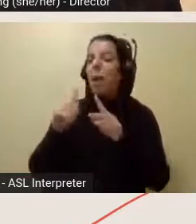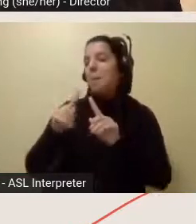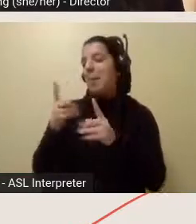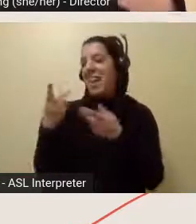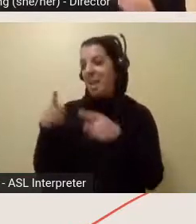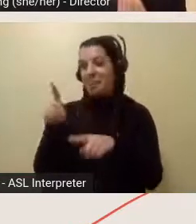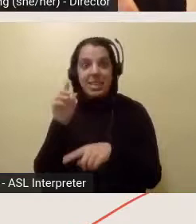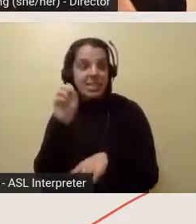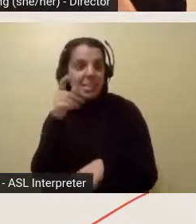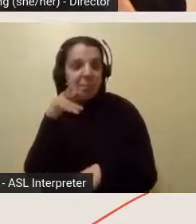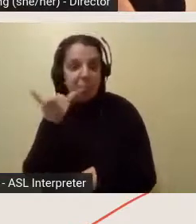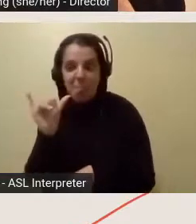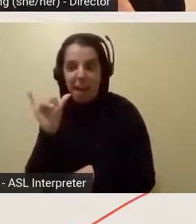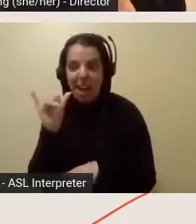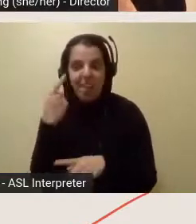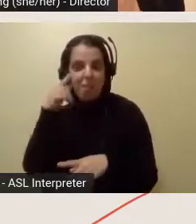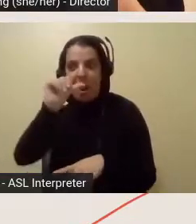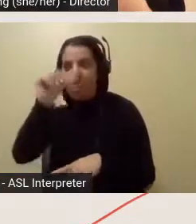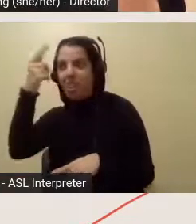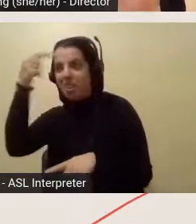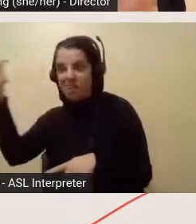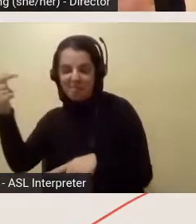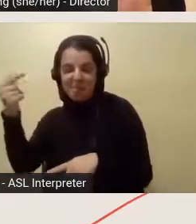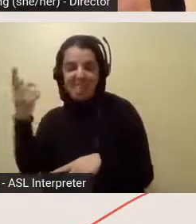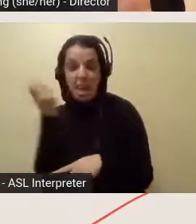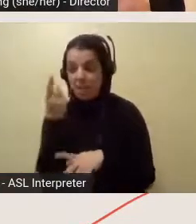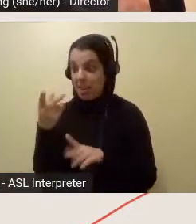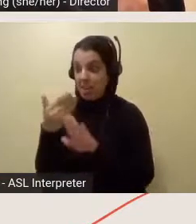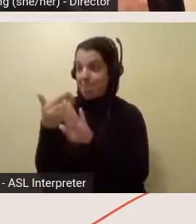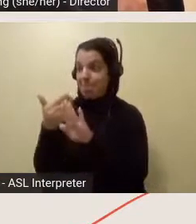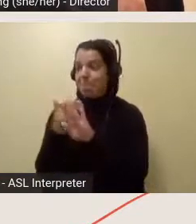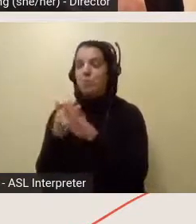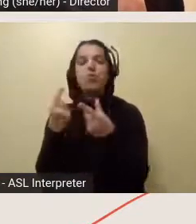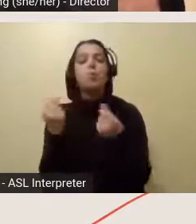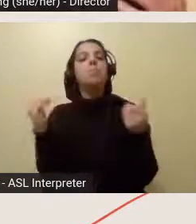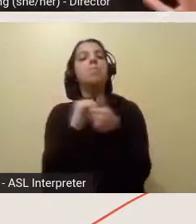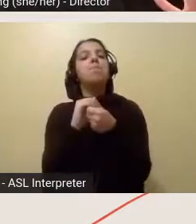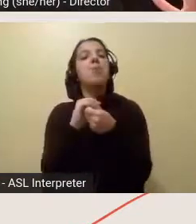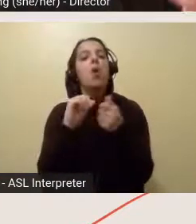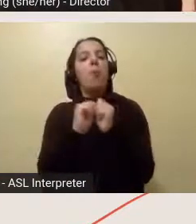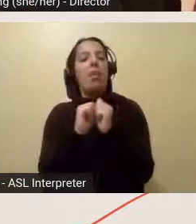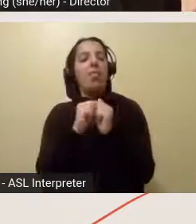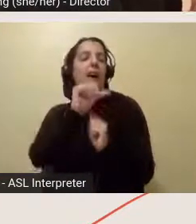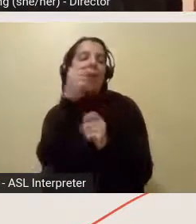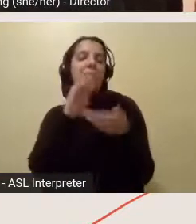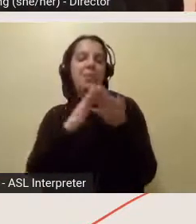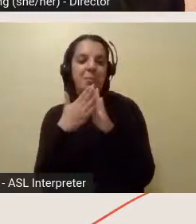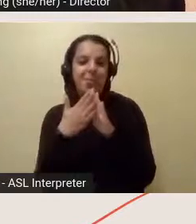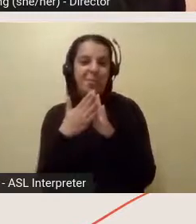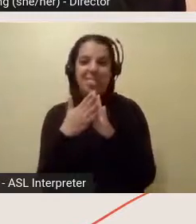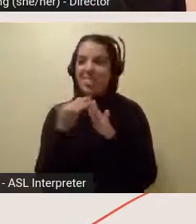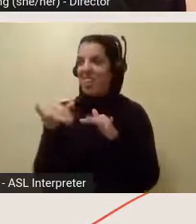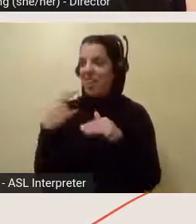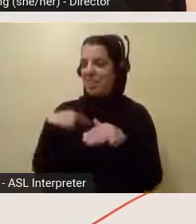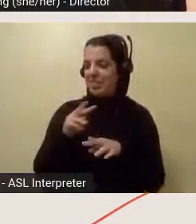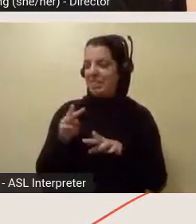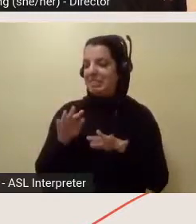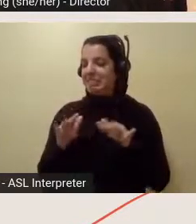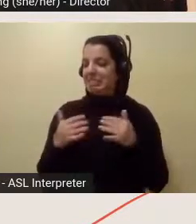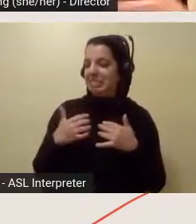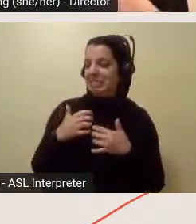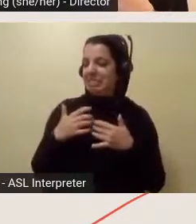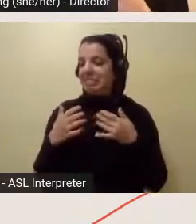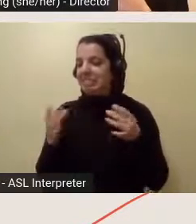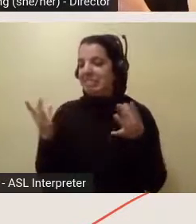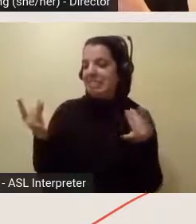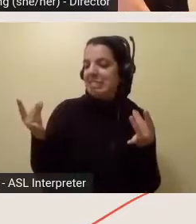building history there. So, I mean, it was just, I think we also understood that these weren't like examples of like utopian